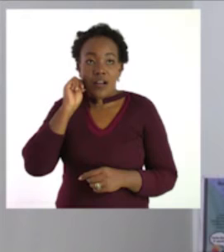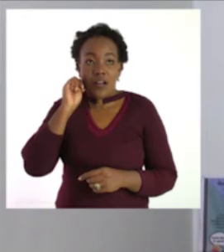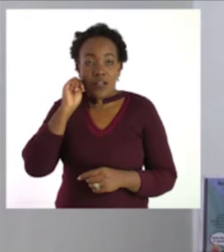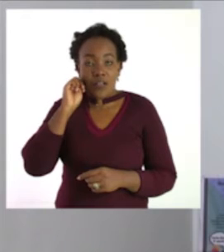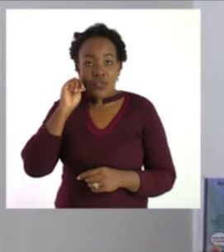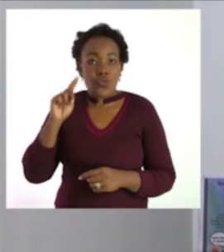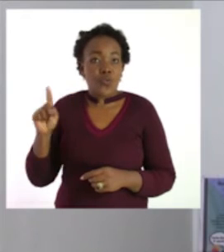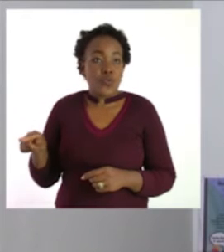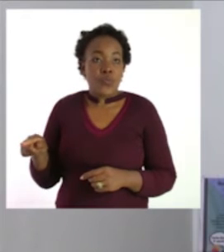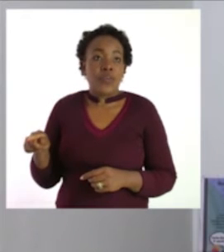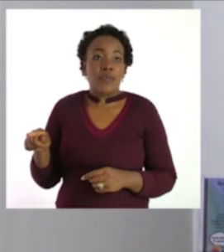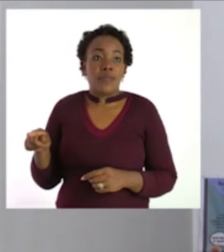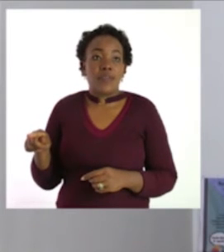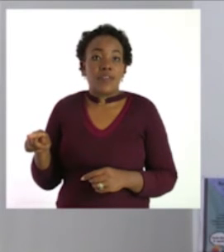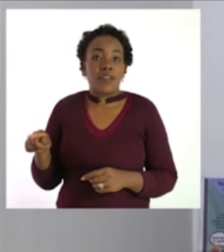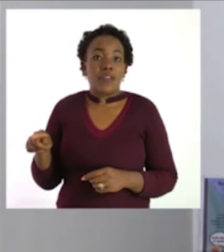nouns,